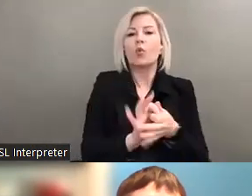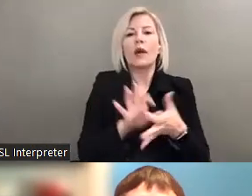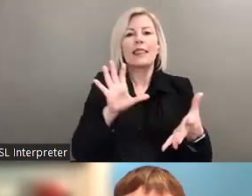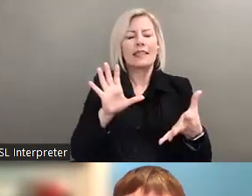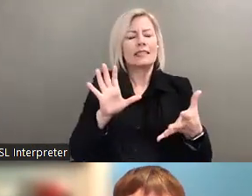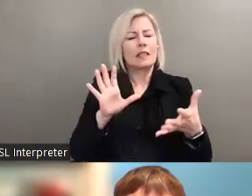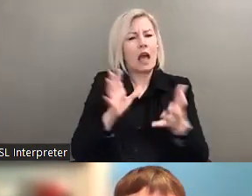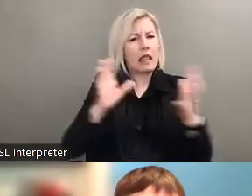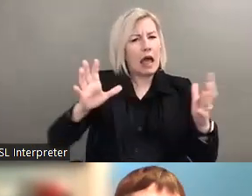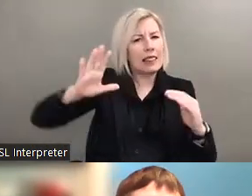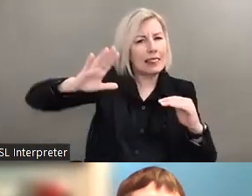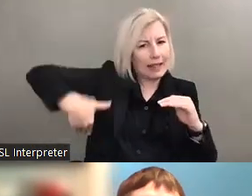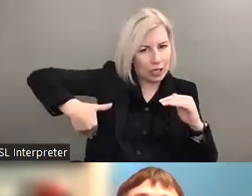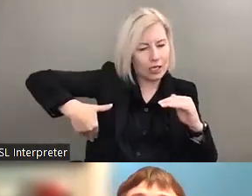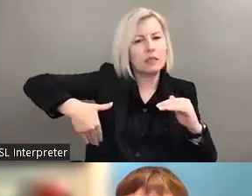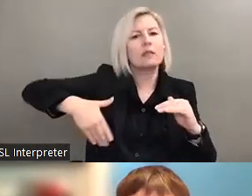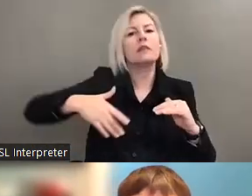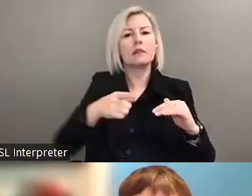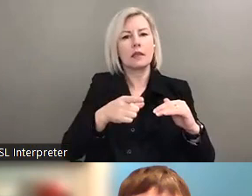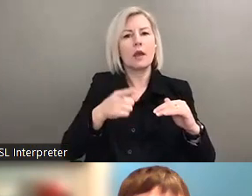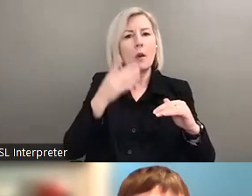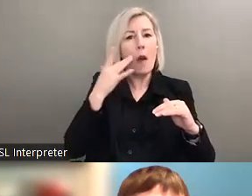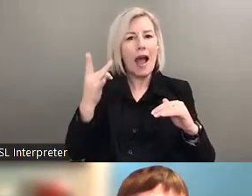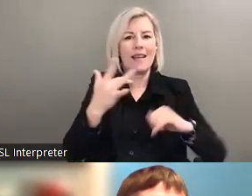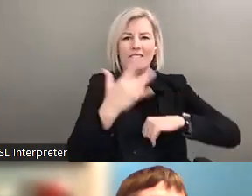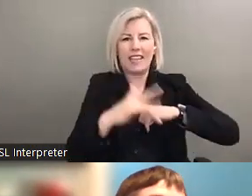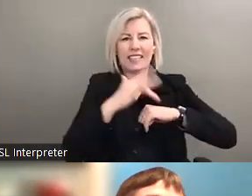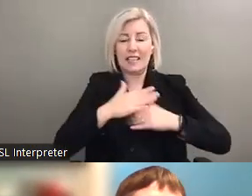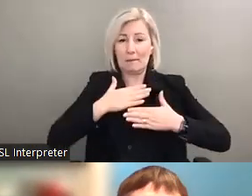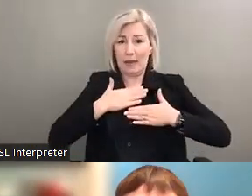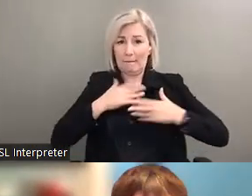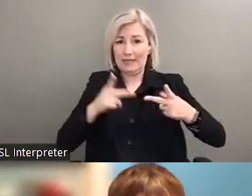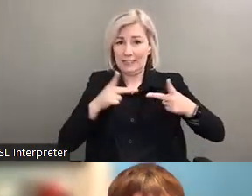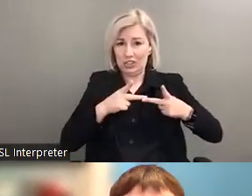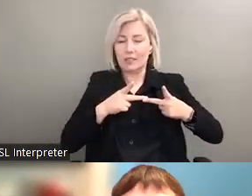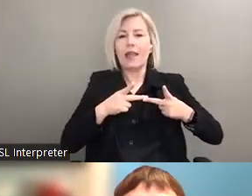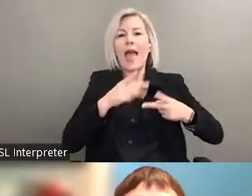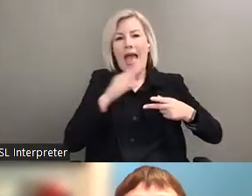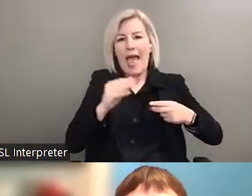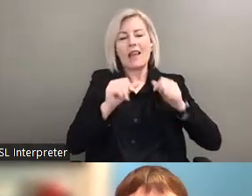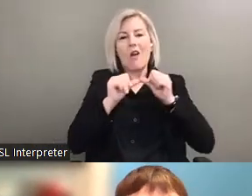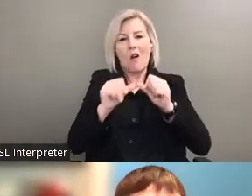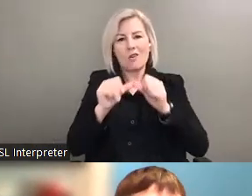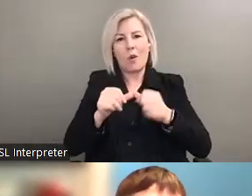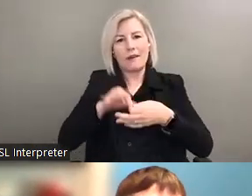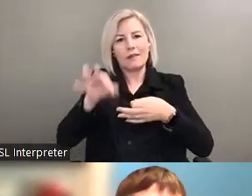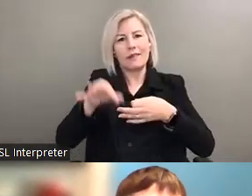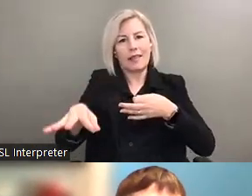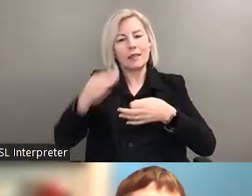later in the calendar year due to the vacancy in my position, as well as ongoing delays caused by